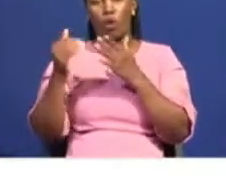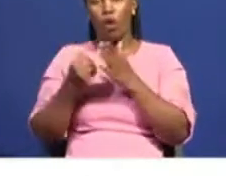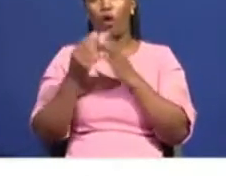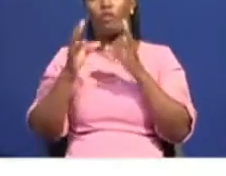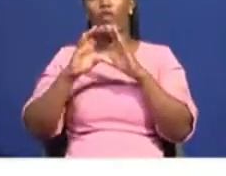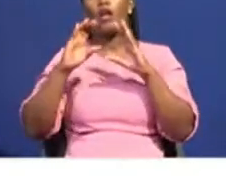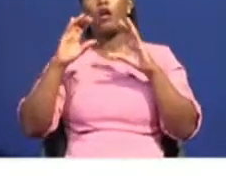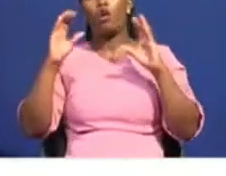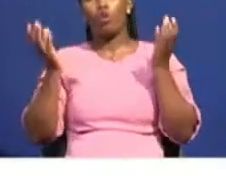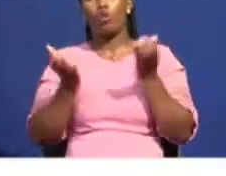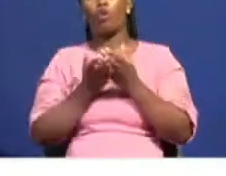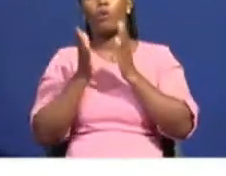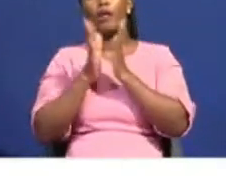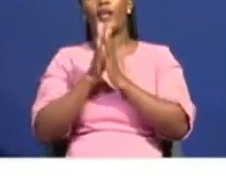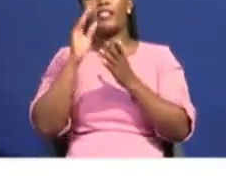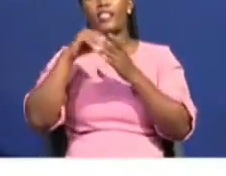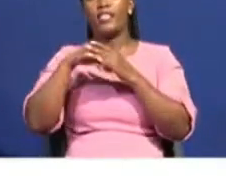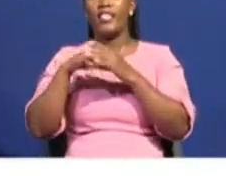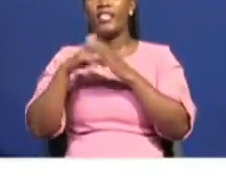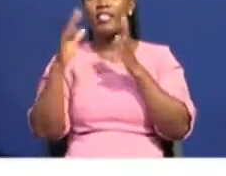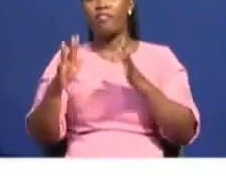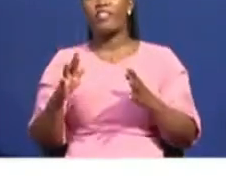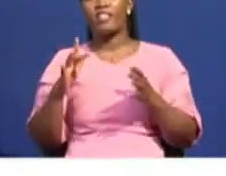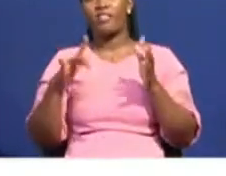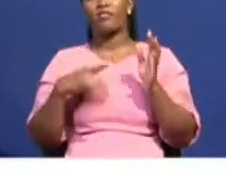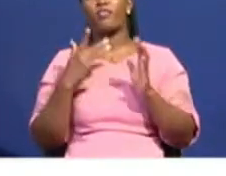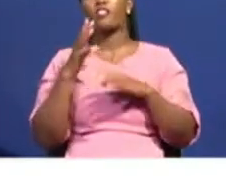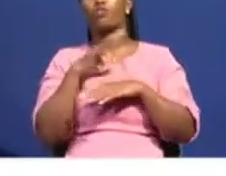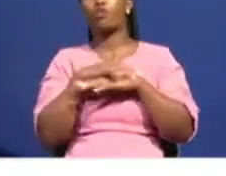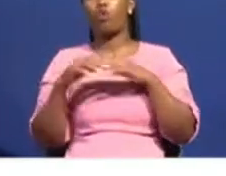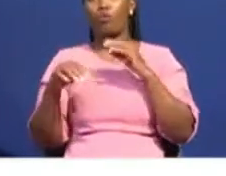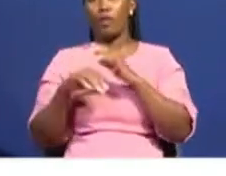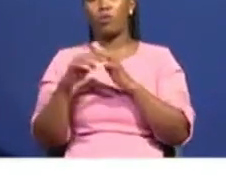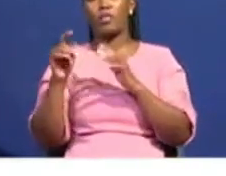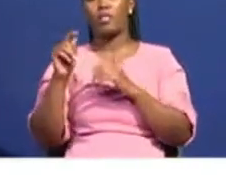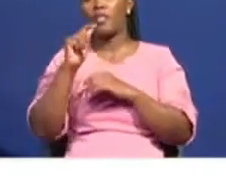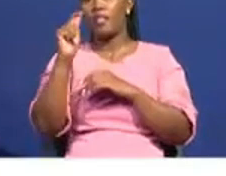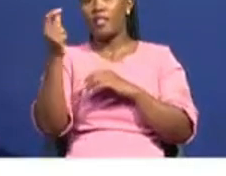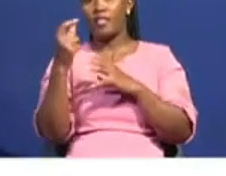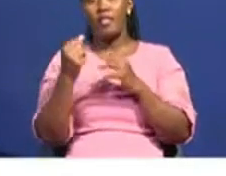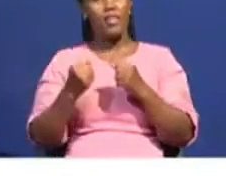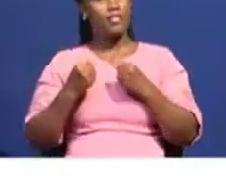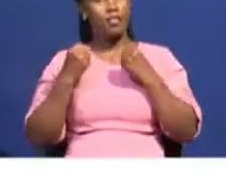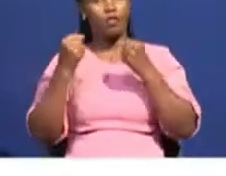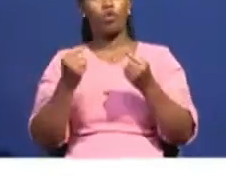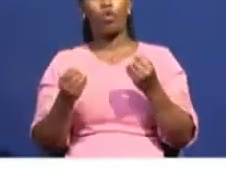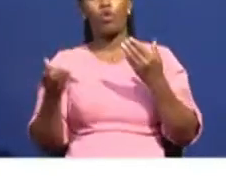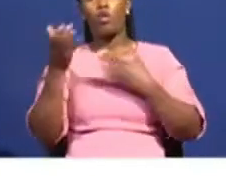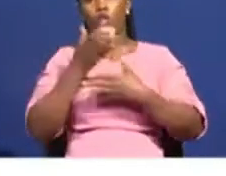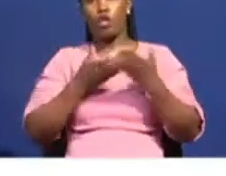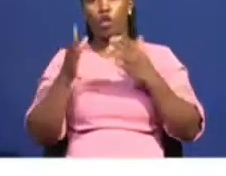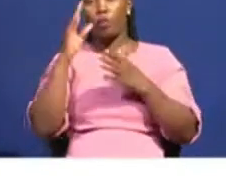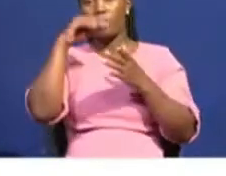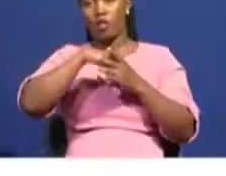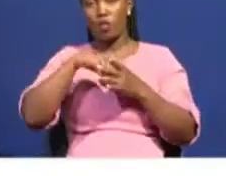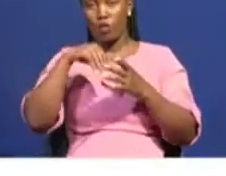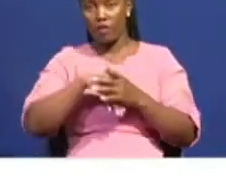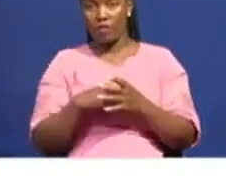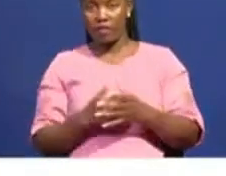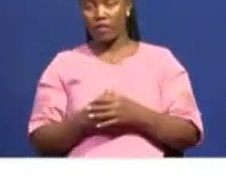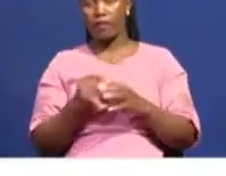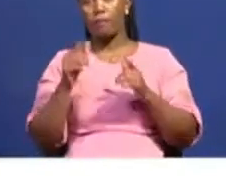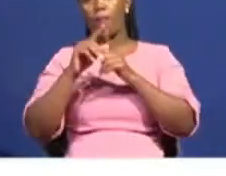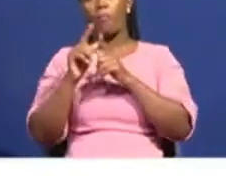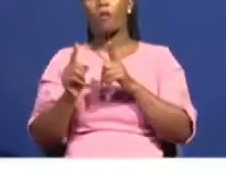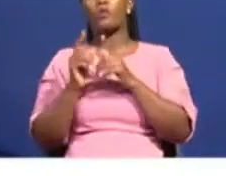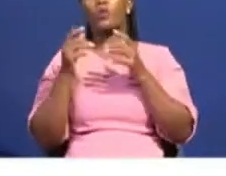global, let's say, investors are feeling comfortable that Kenya is a solid, you know, economy that I want to invest in, and not just invest in